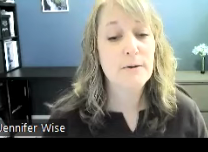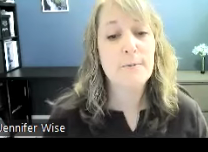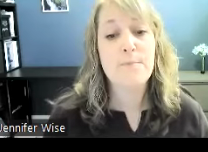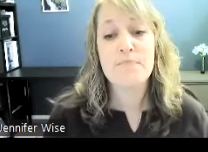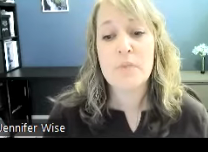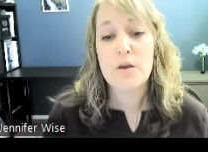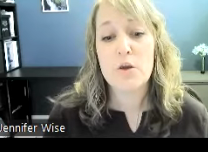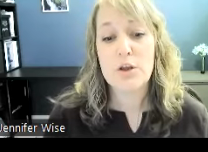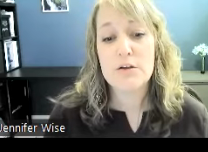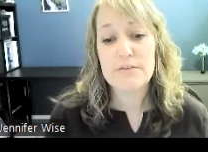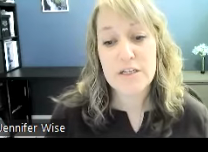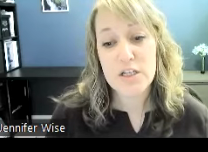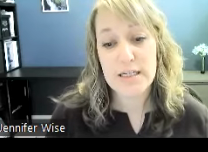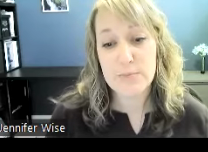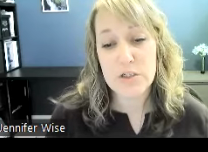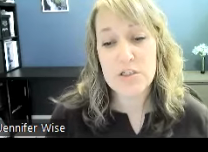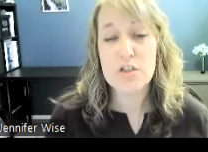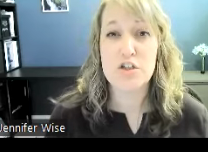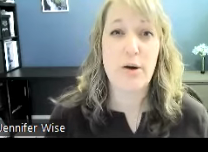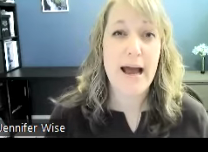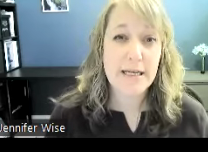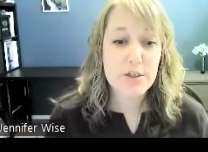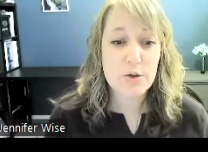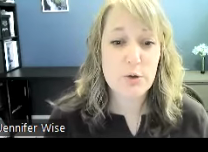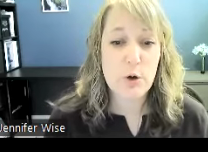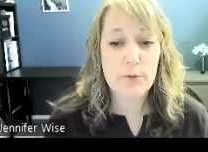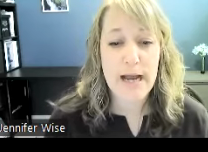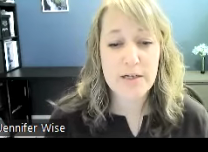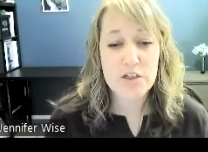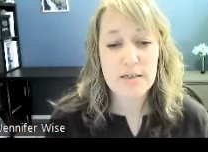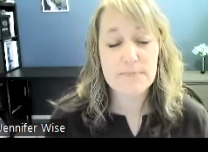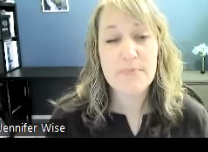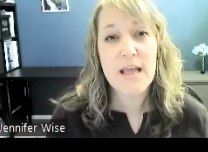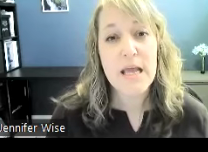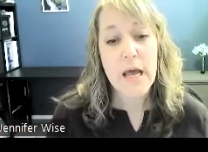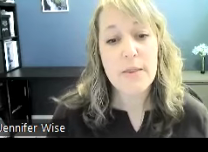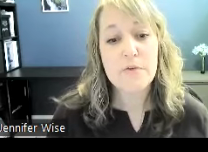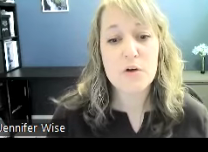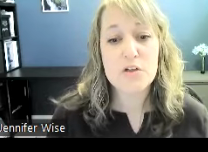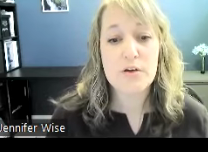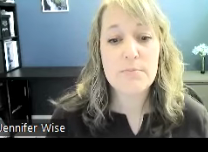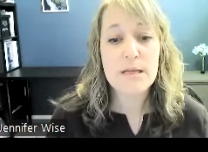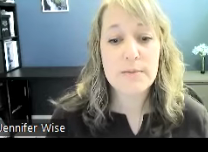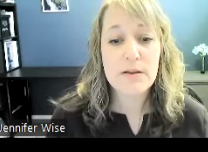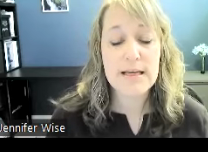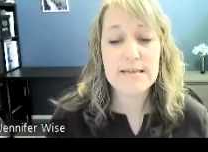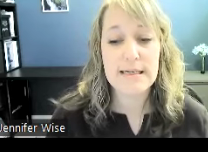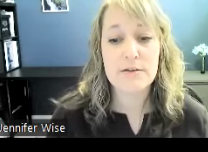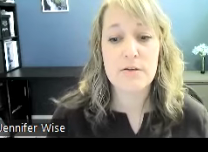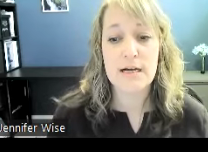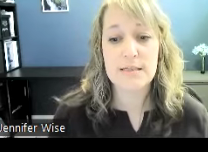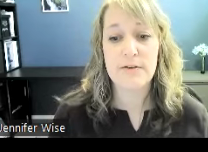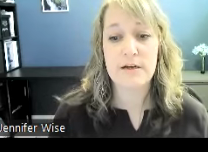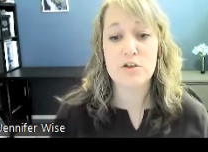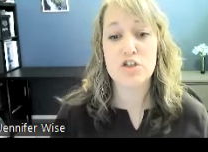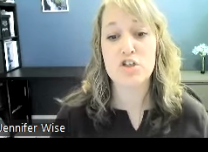act. You can use facial expression to show attitude or reaction. And then of course you can manipulate signs